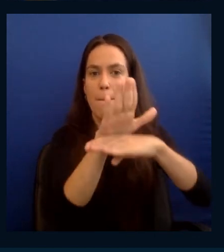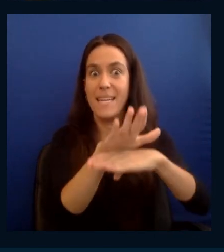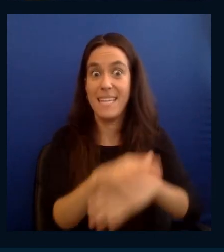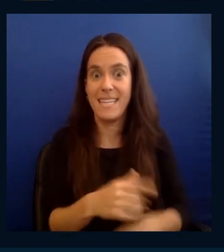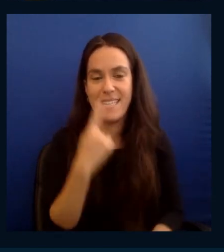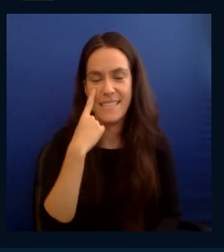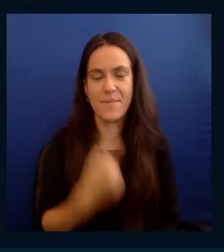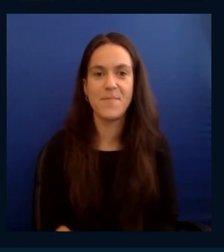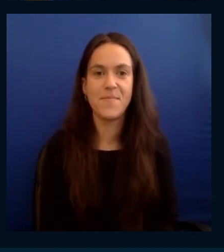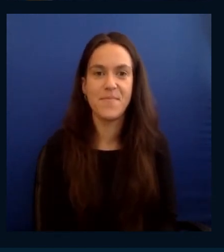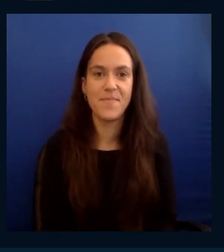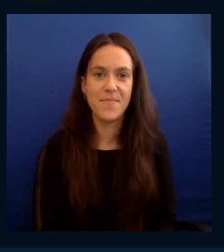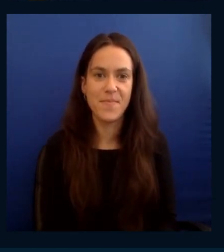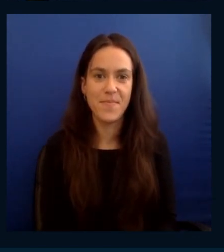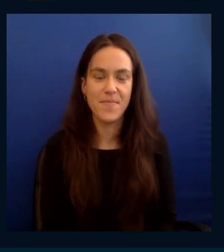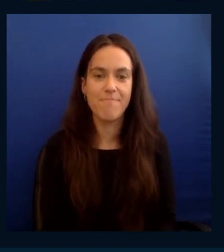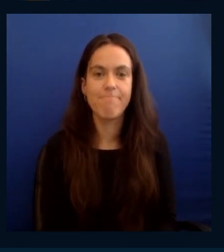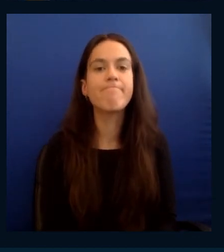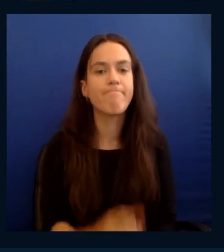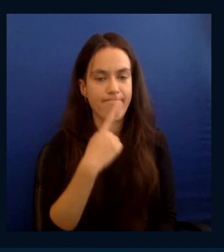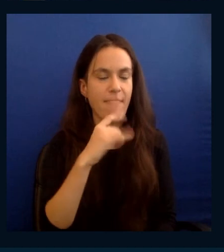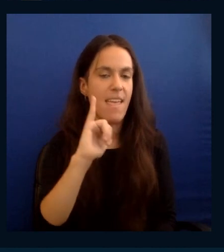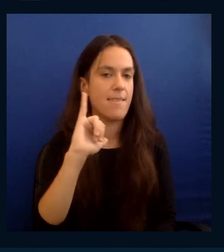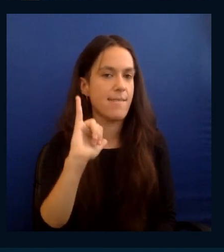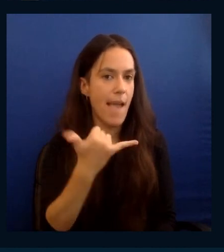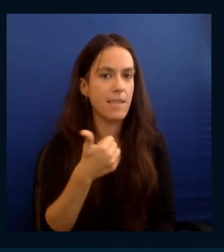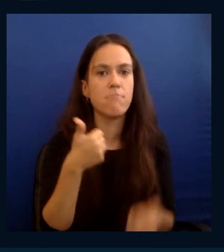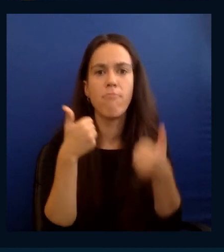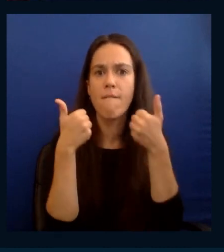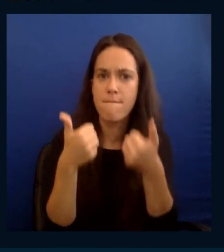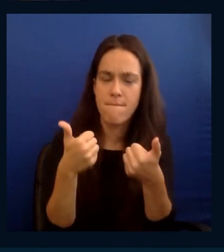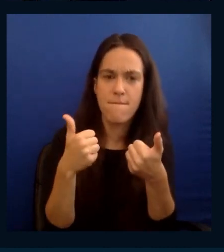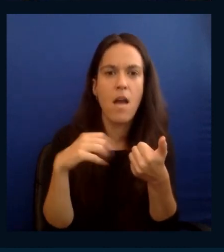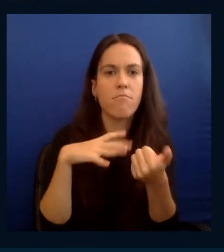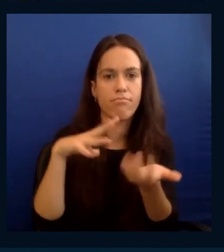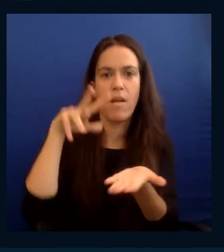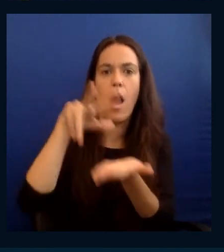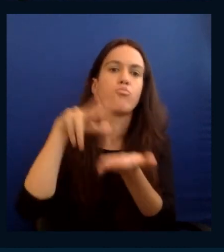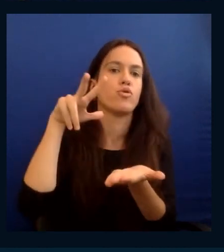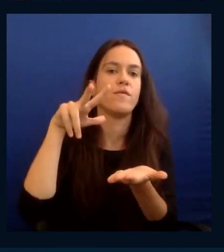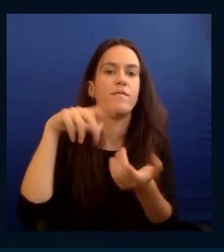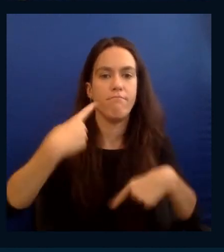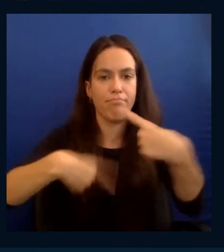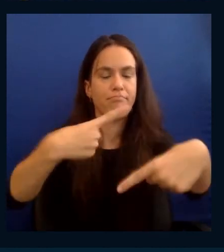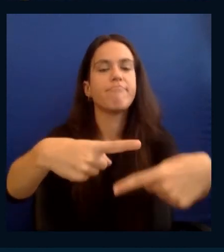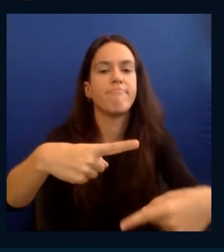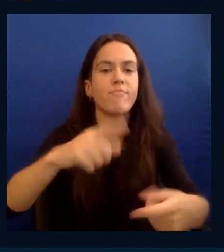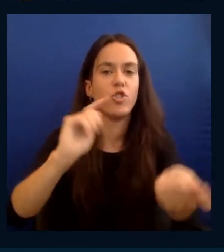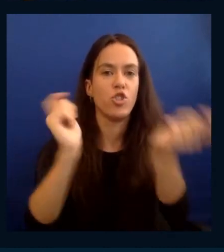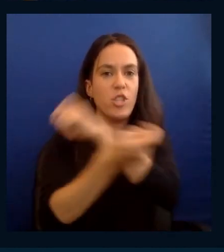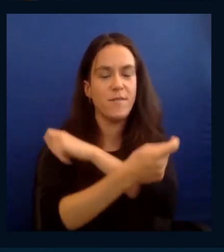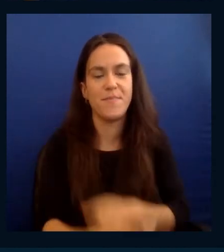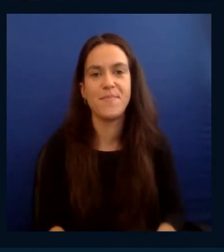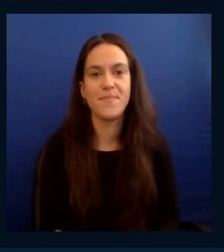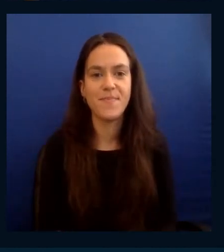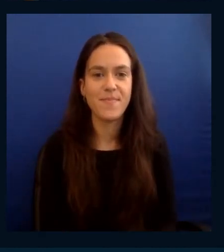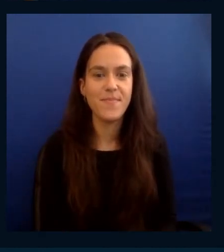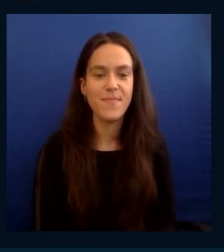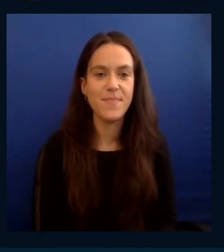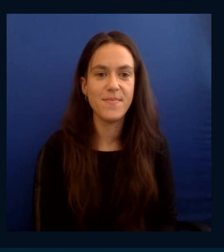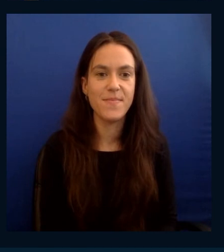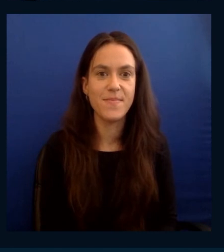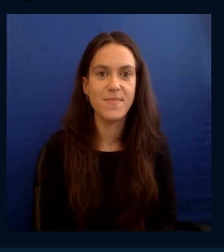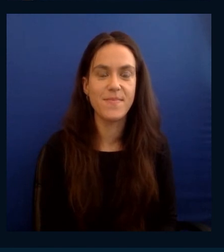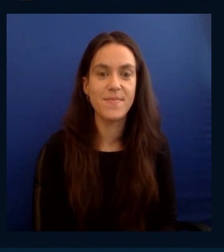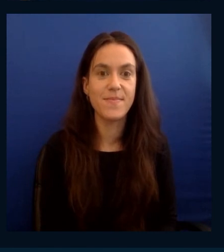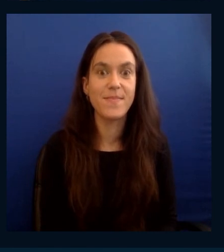Yes, all good, and we approve it and the changes go forward and I have full logging on that. So what it's going to do is I've